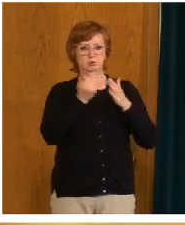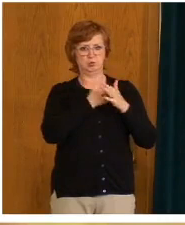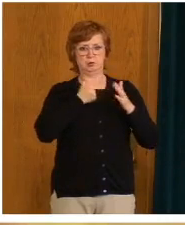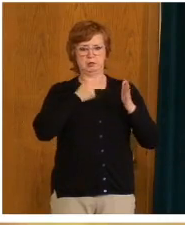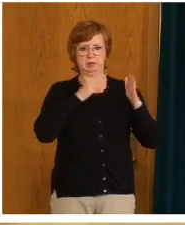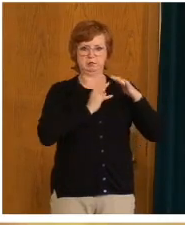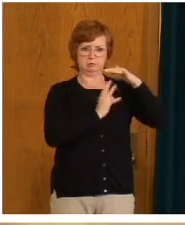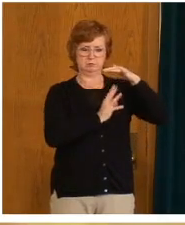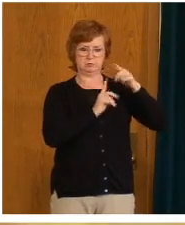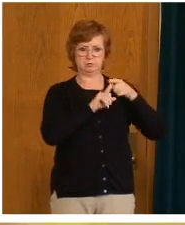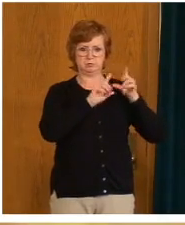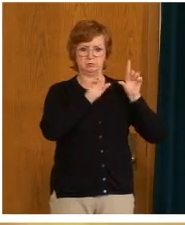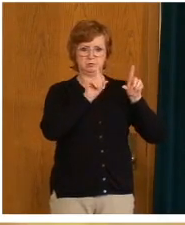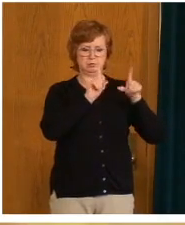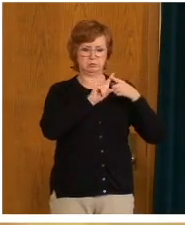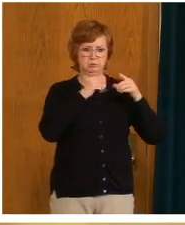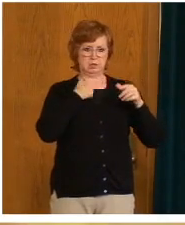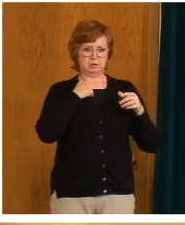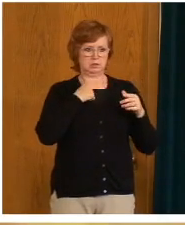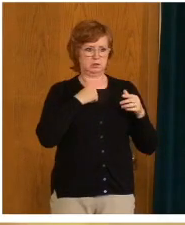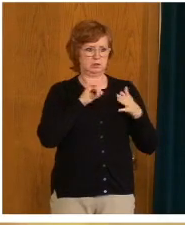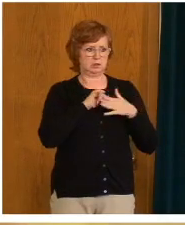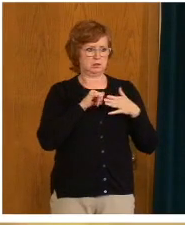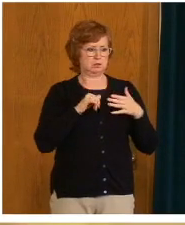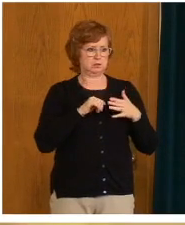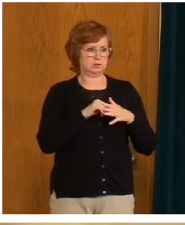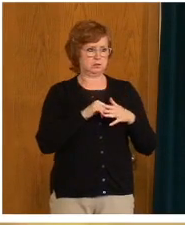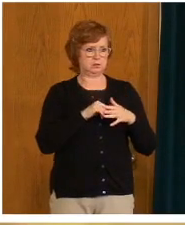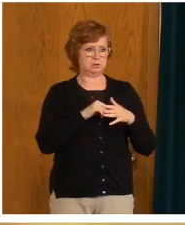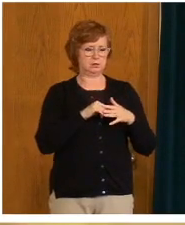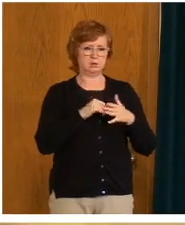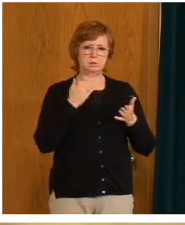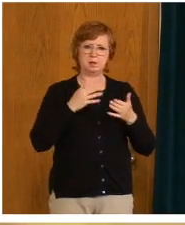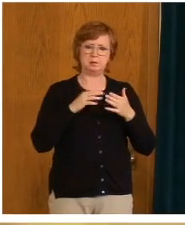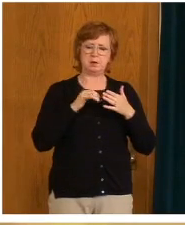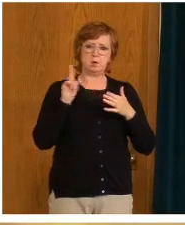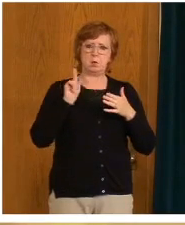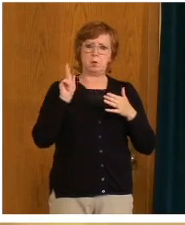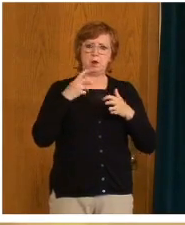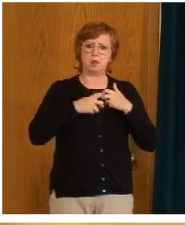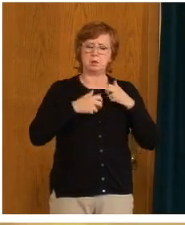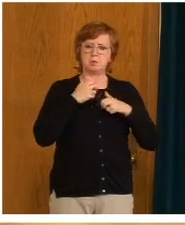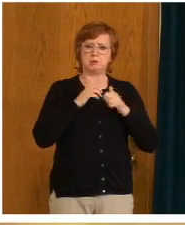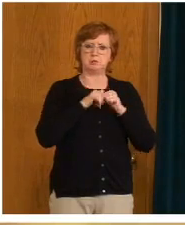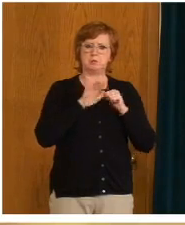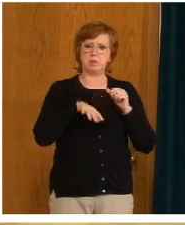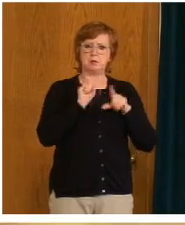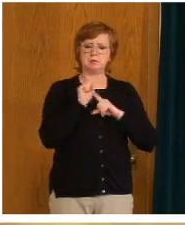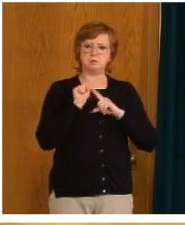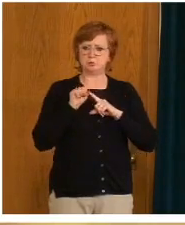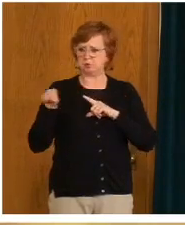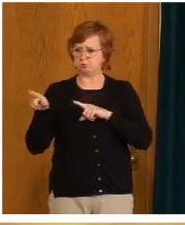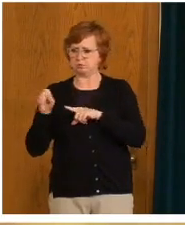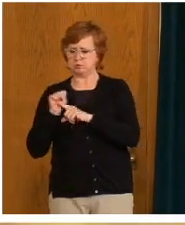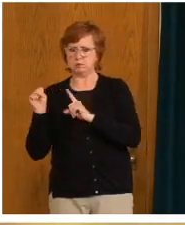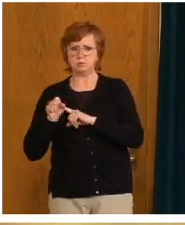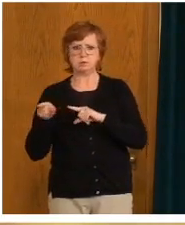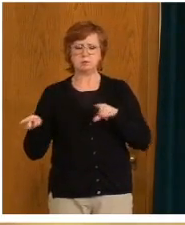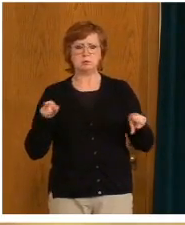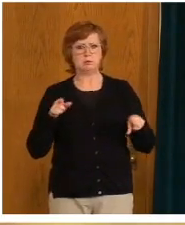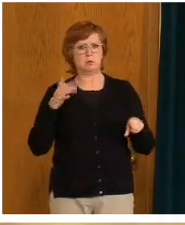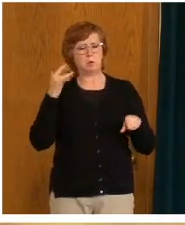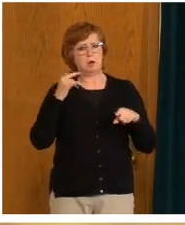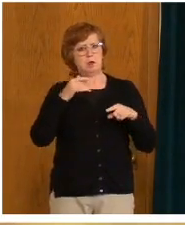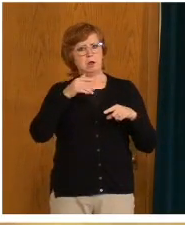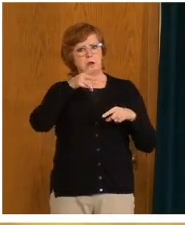both situations would be somewhat averted had there been a better education program in terms of what the vaccine should be doing and why we should have